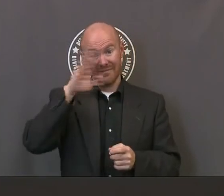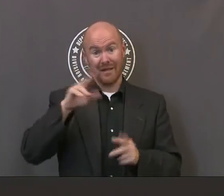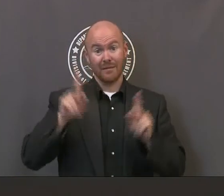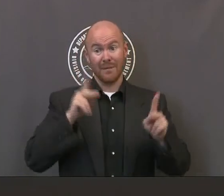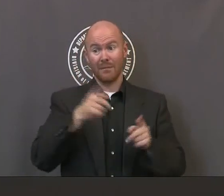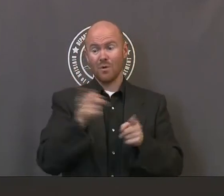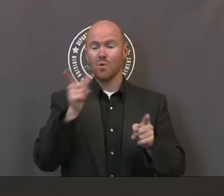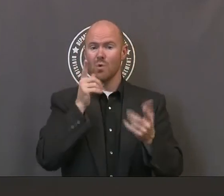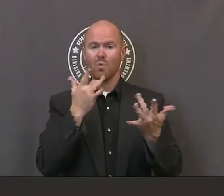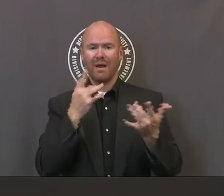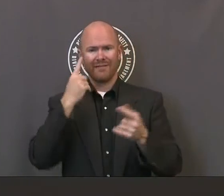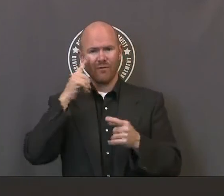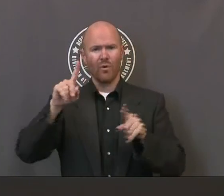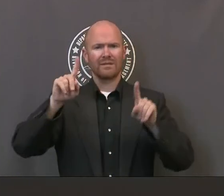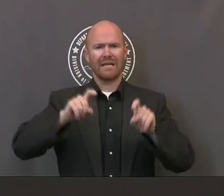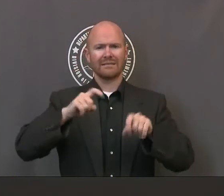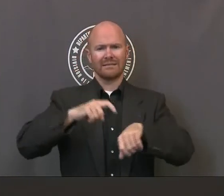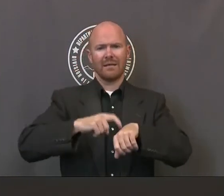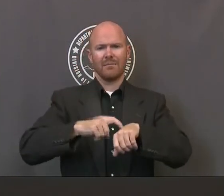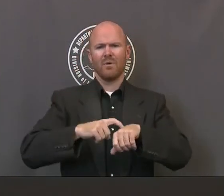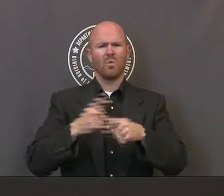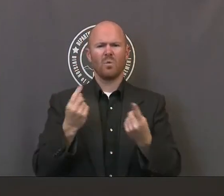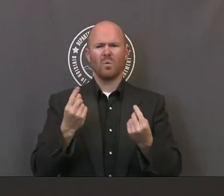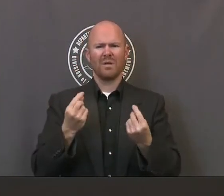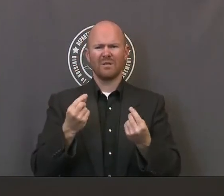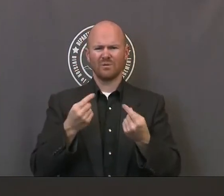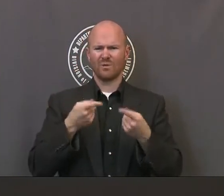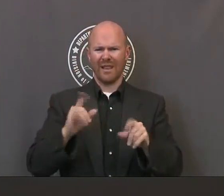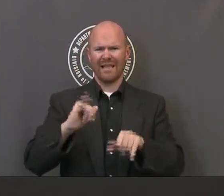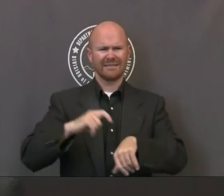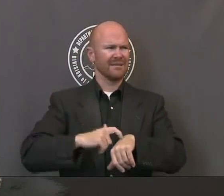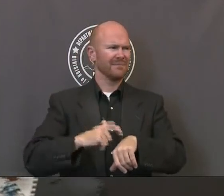for test time, what are they supposed to do in the meantime?